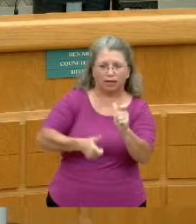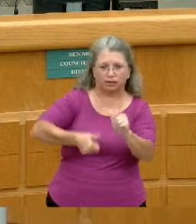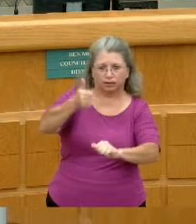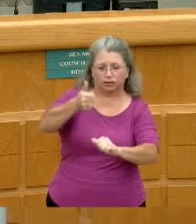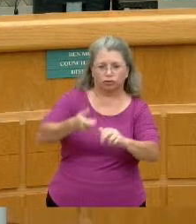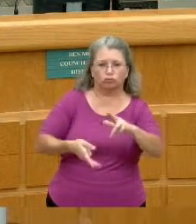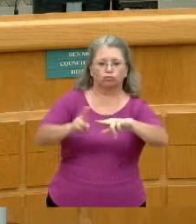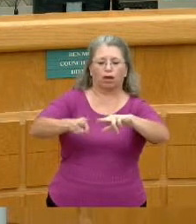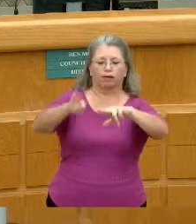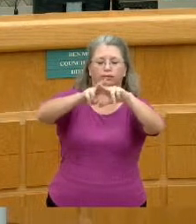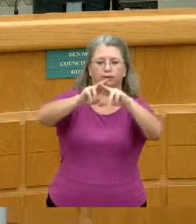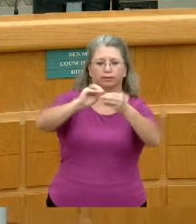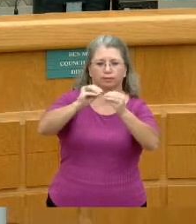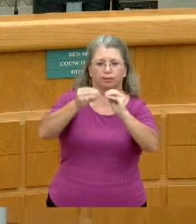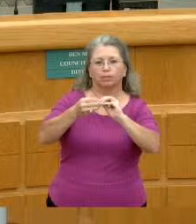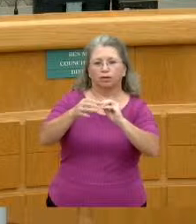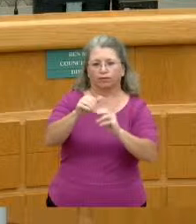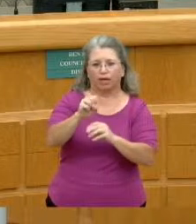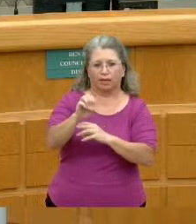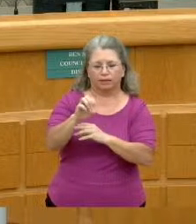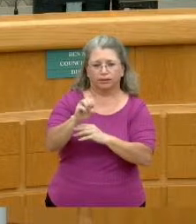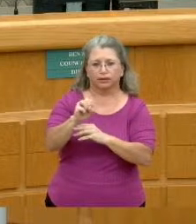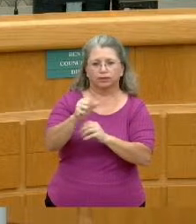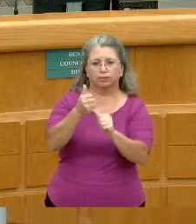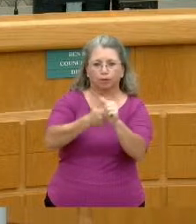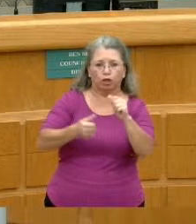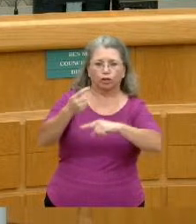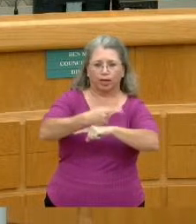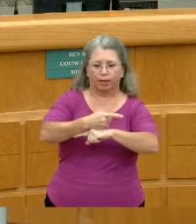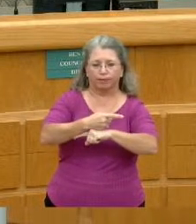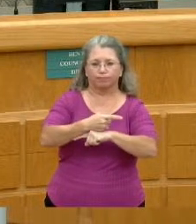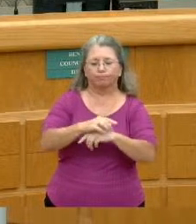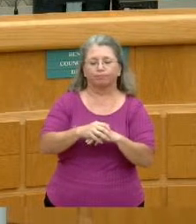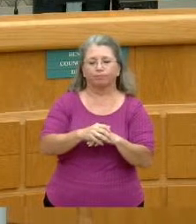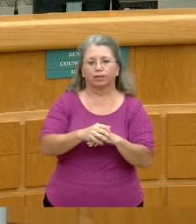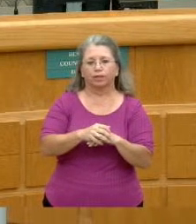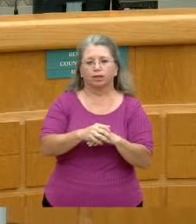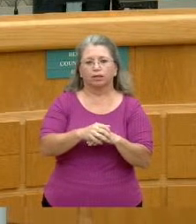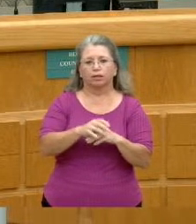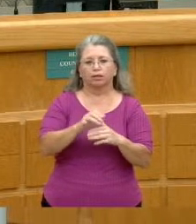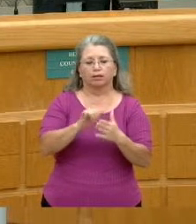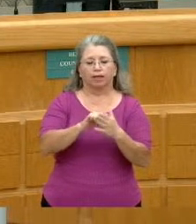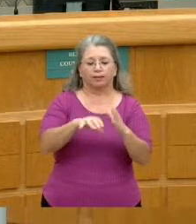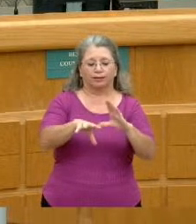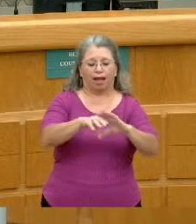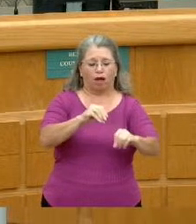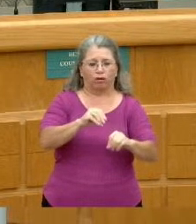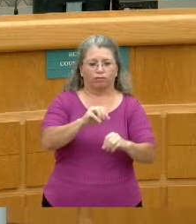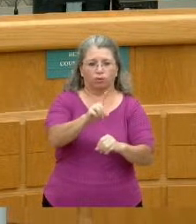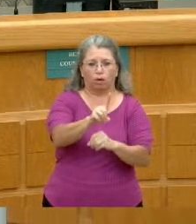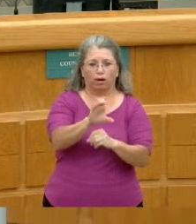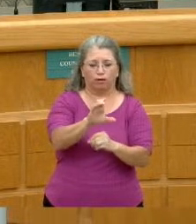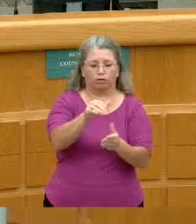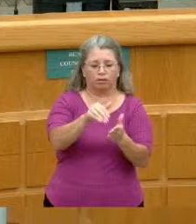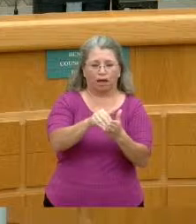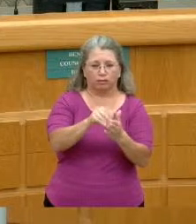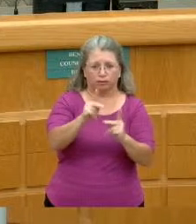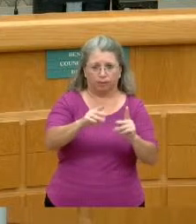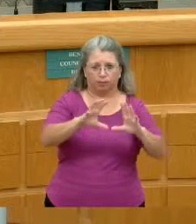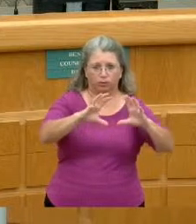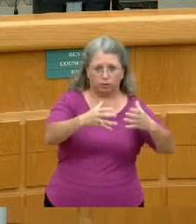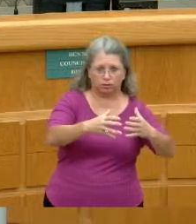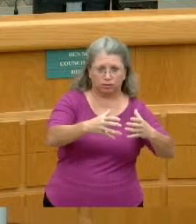or per day for metropolitan counties for the whole state of Texas, right? So that's not good